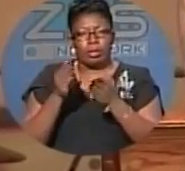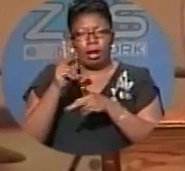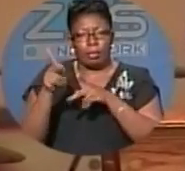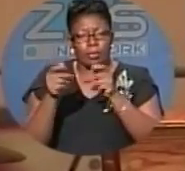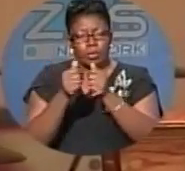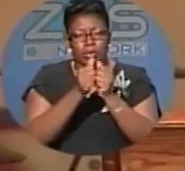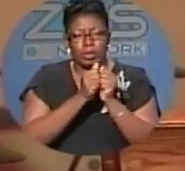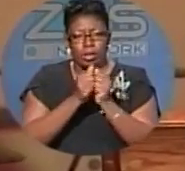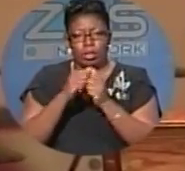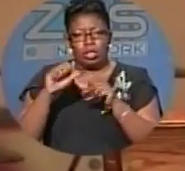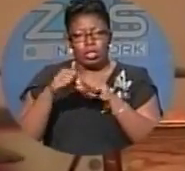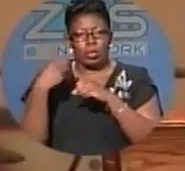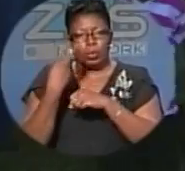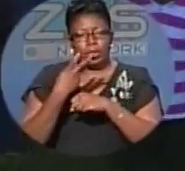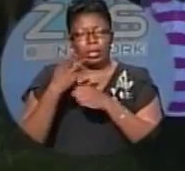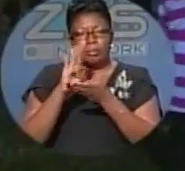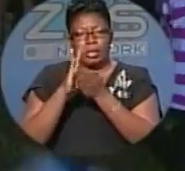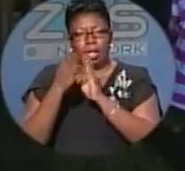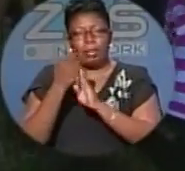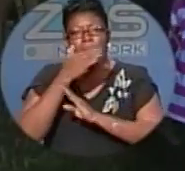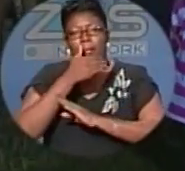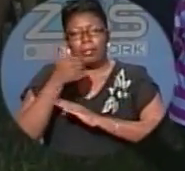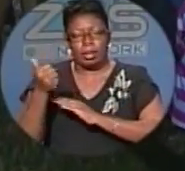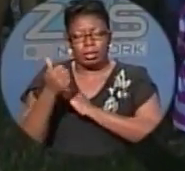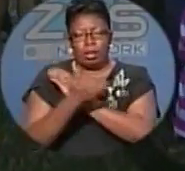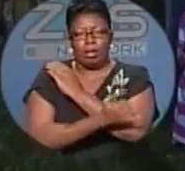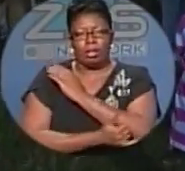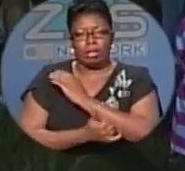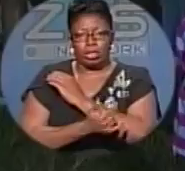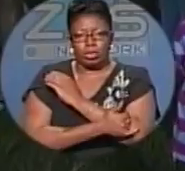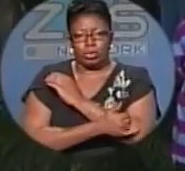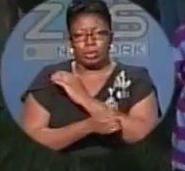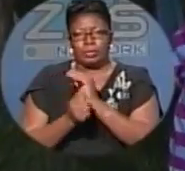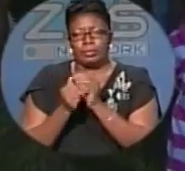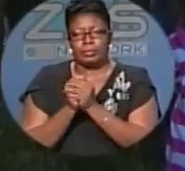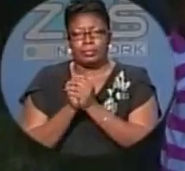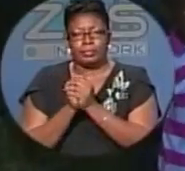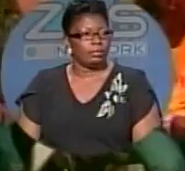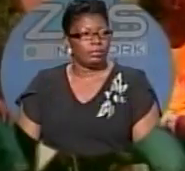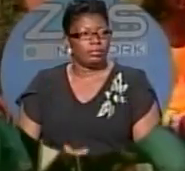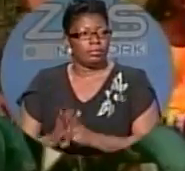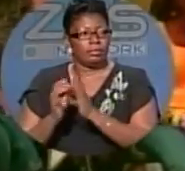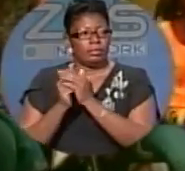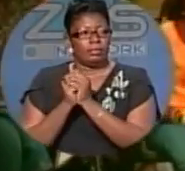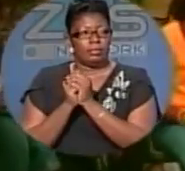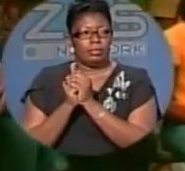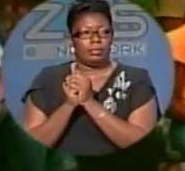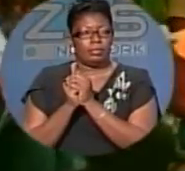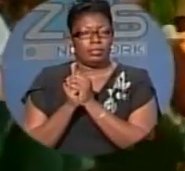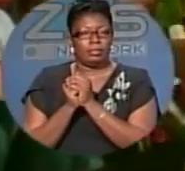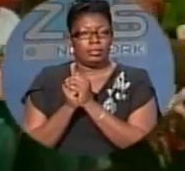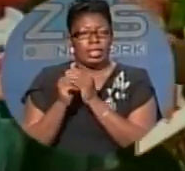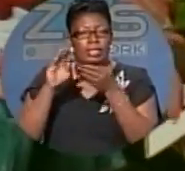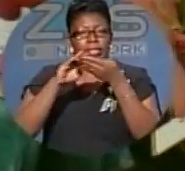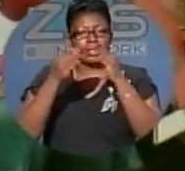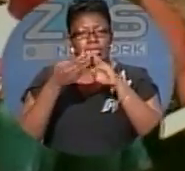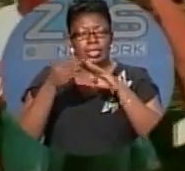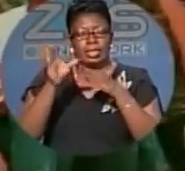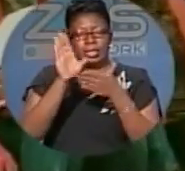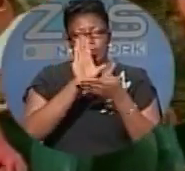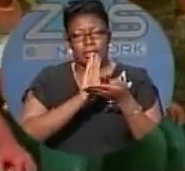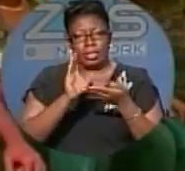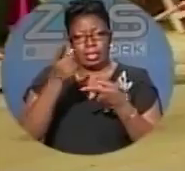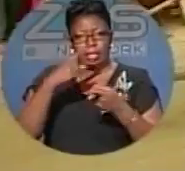we can become a better country. Reporting for ZNS News, I am Julian Gibson. The city center